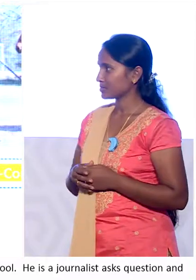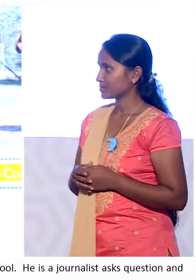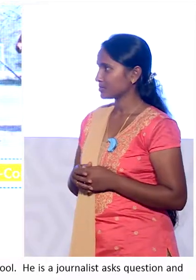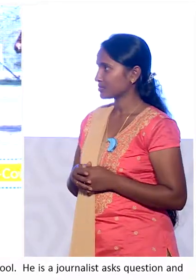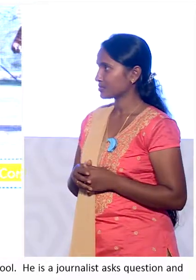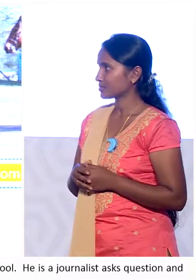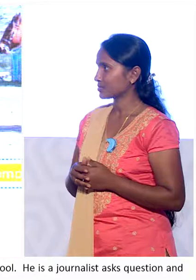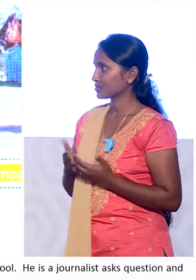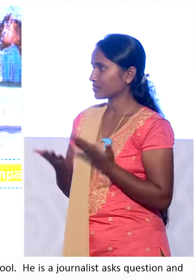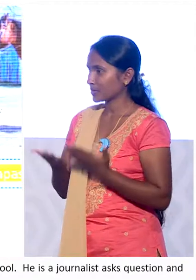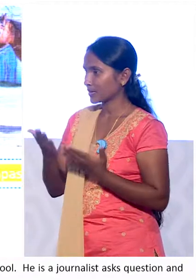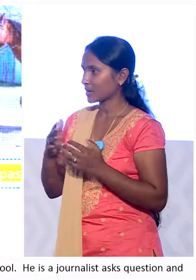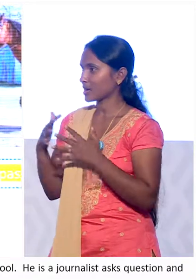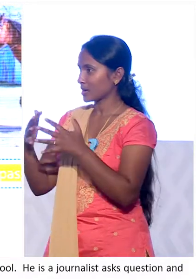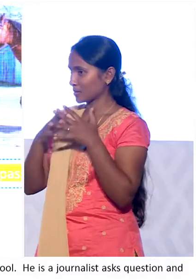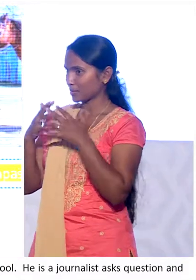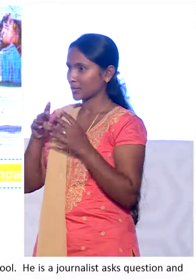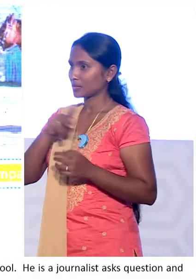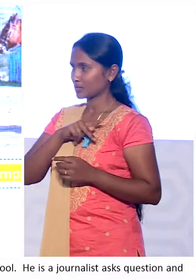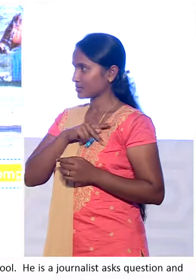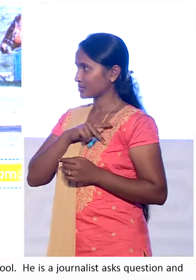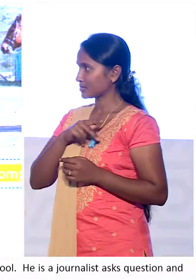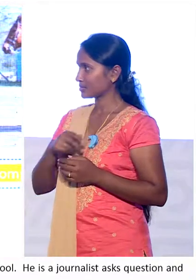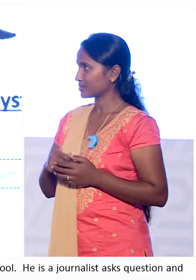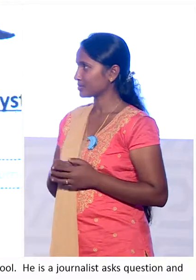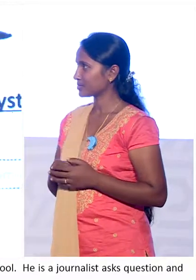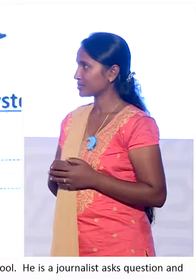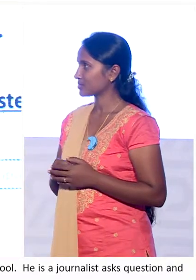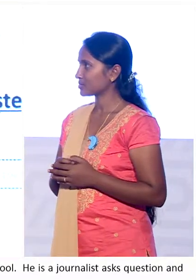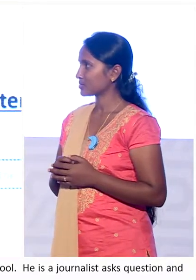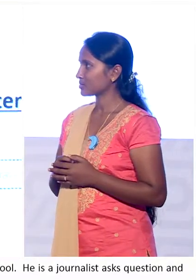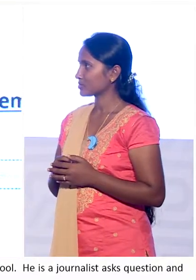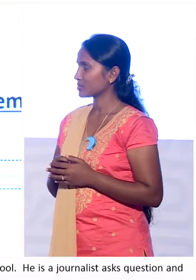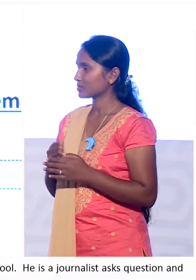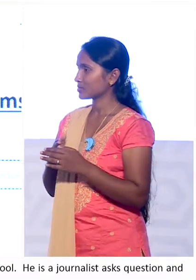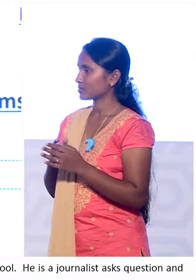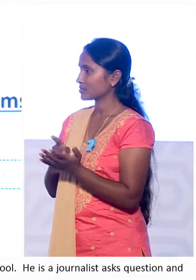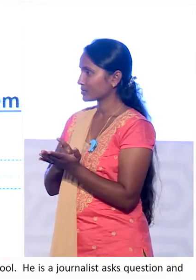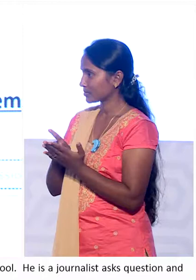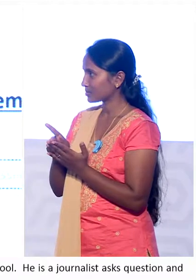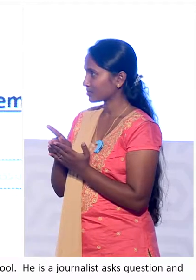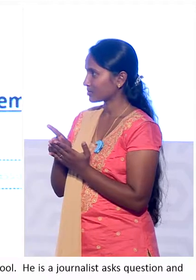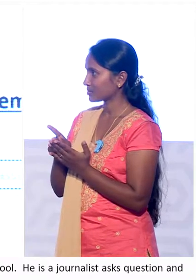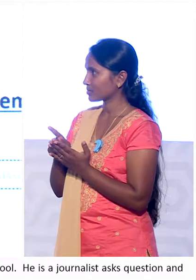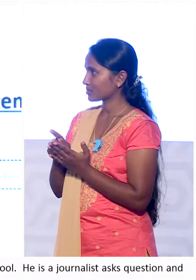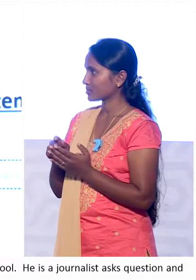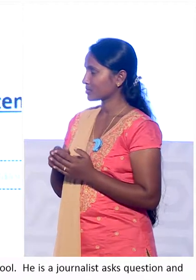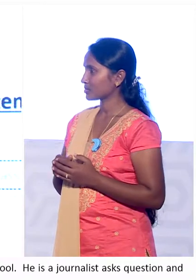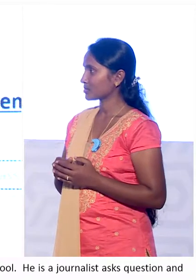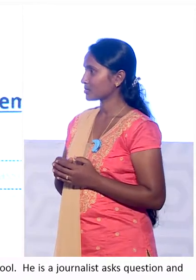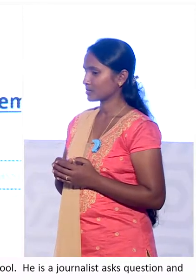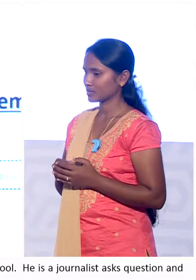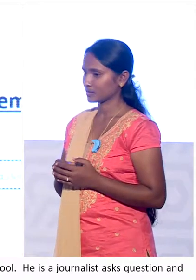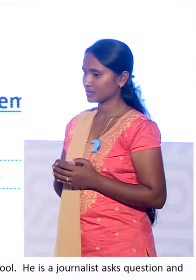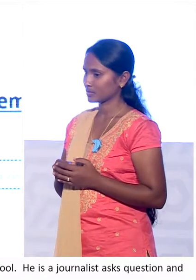who's probably America's best known autistic person, and she's now a professor of animal sciences at Colorado State